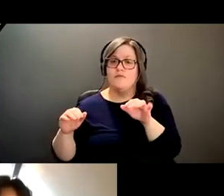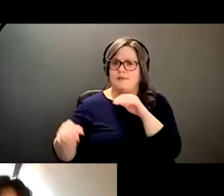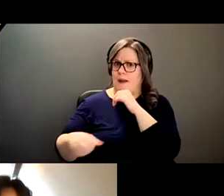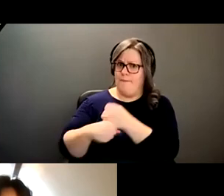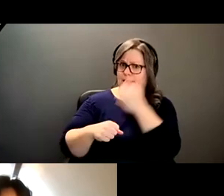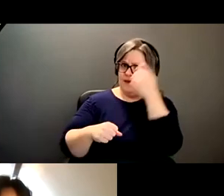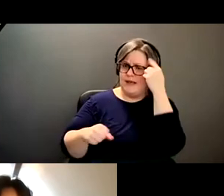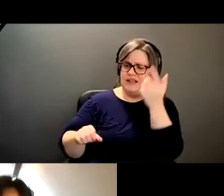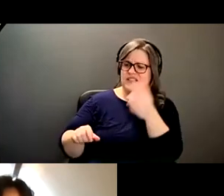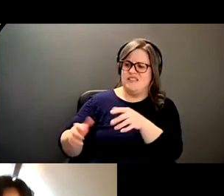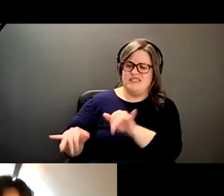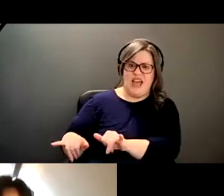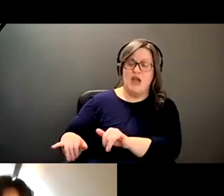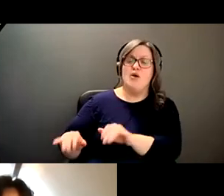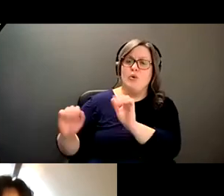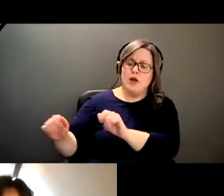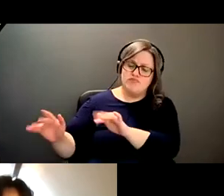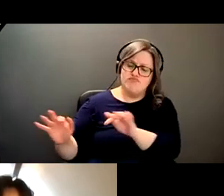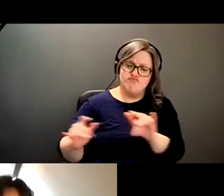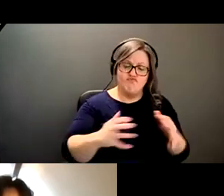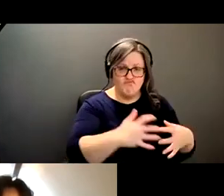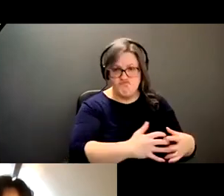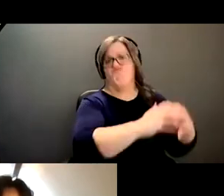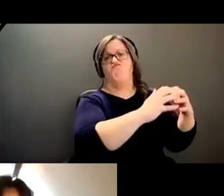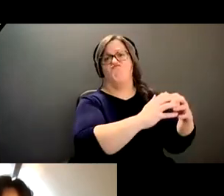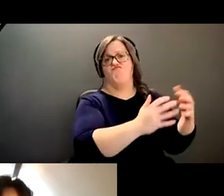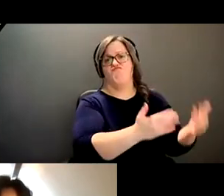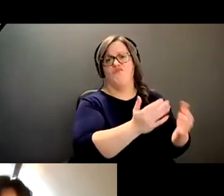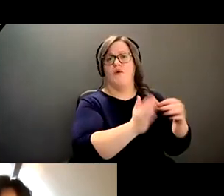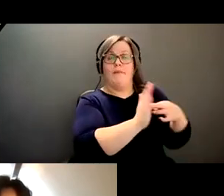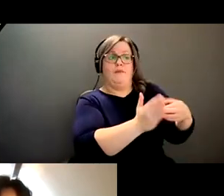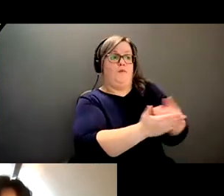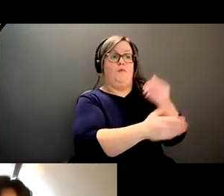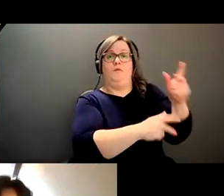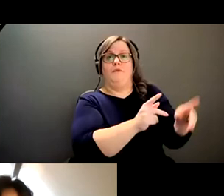gonna be also representing those people in the future, or new people.